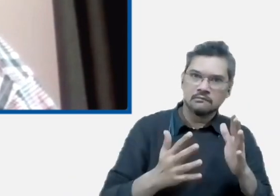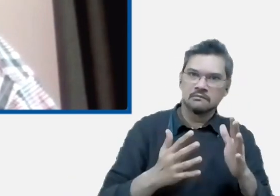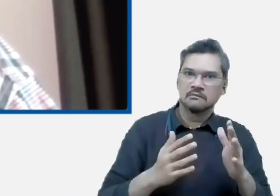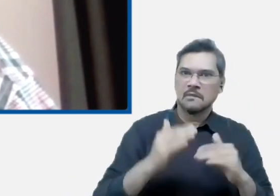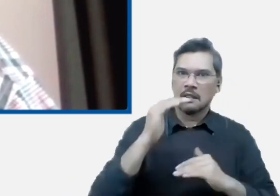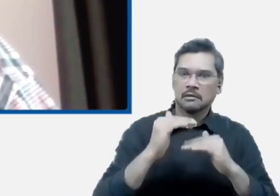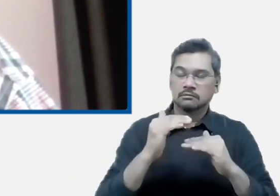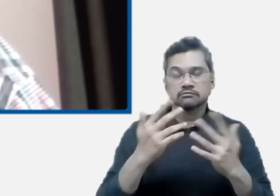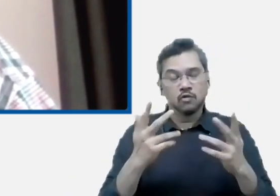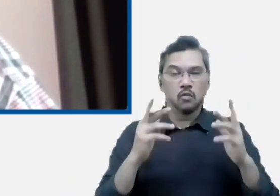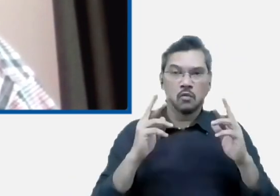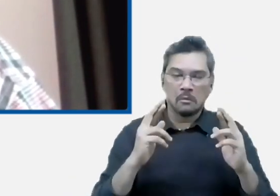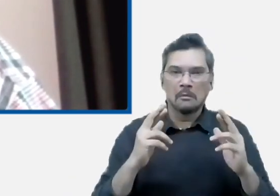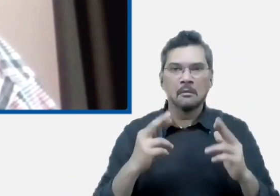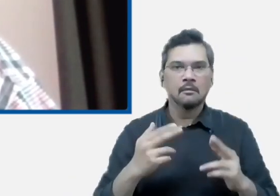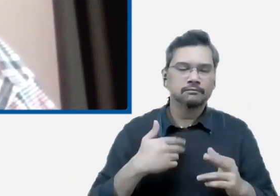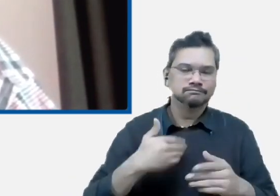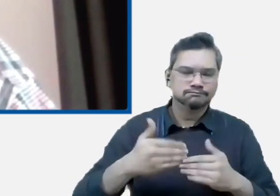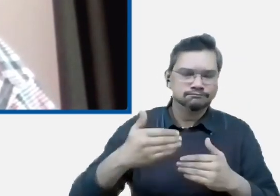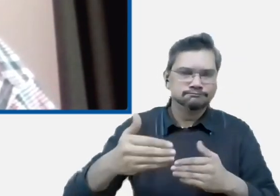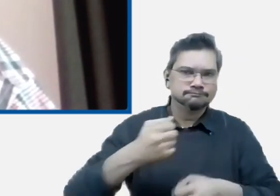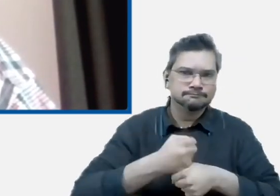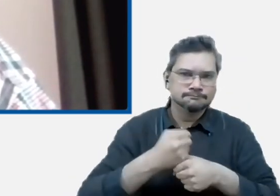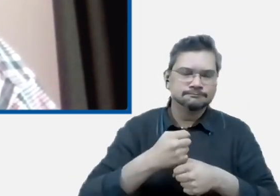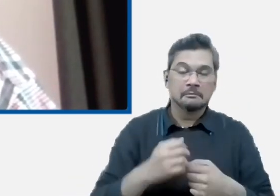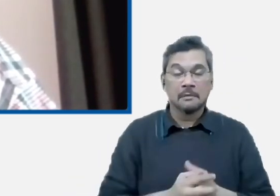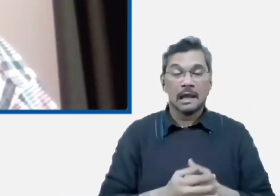we are learning, and we appreciate the comments that have been given